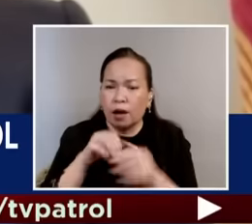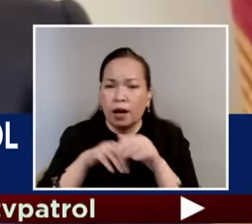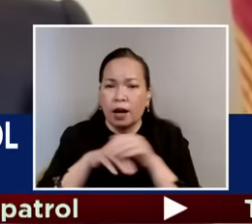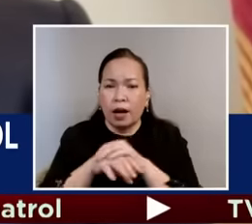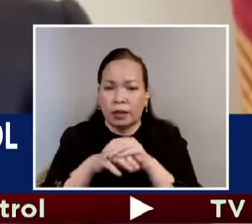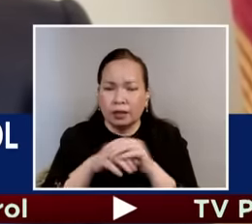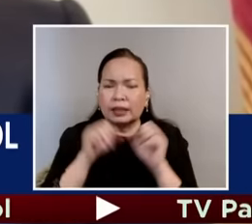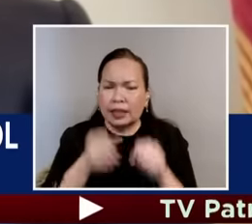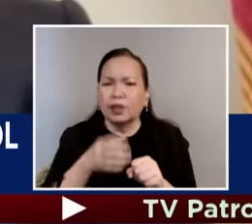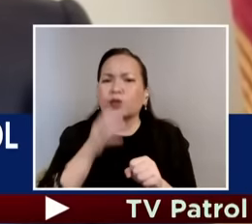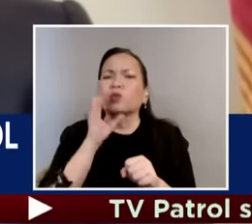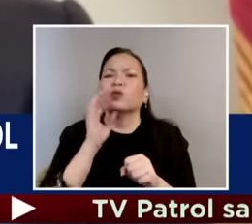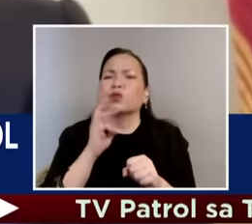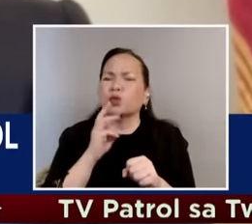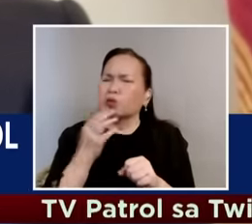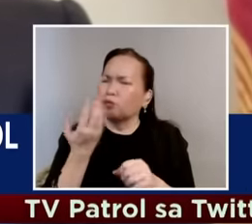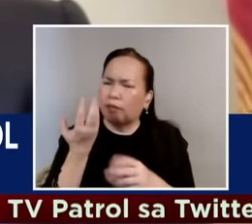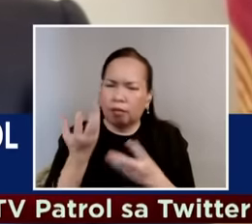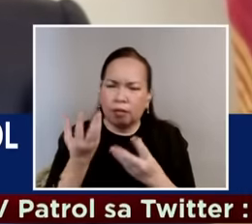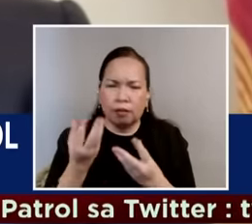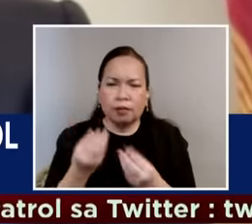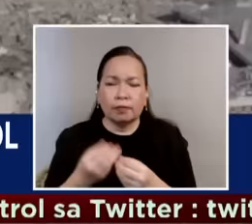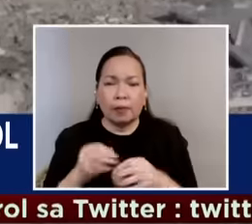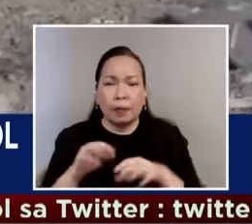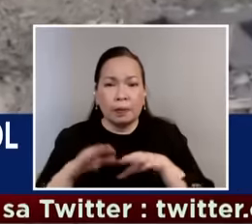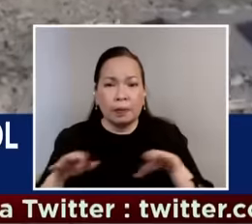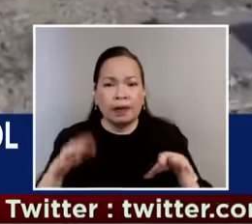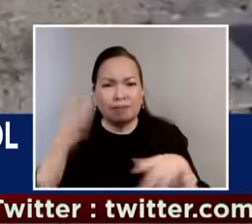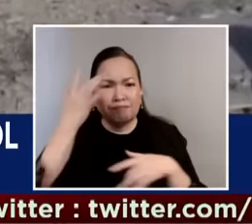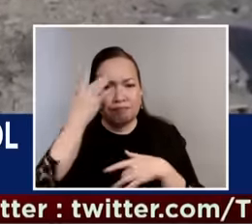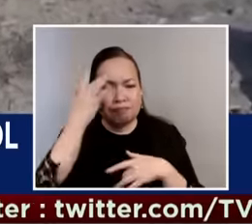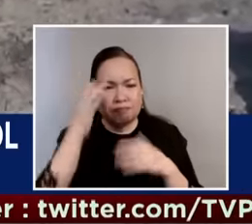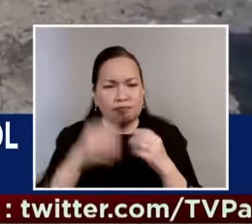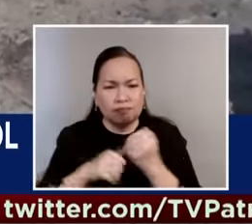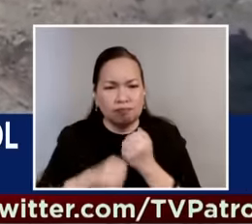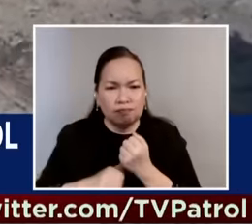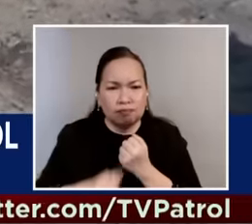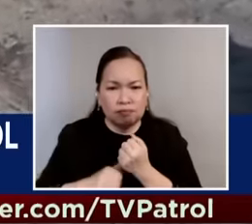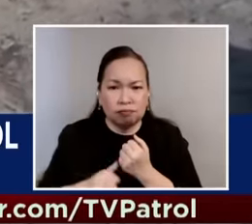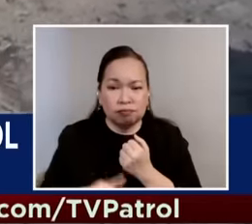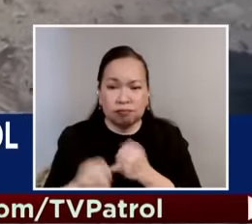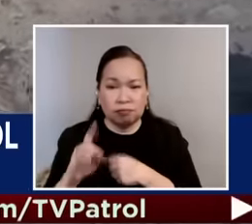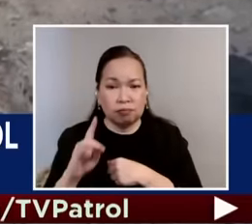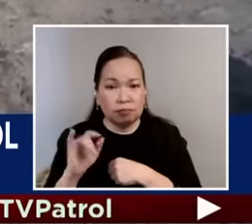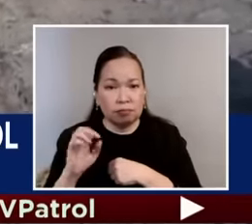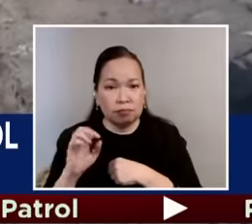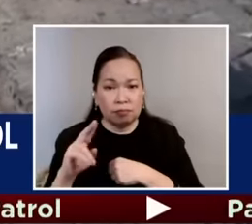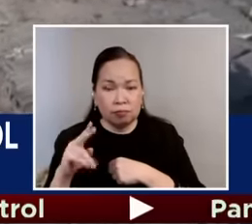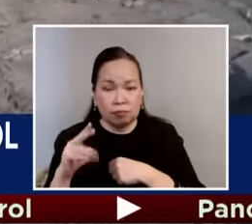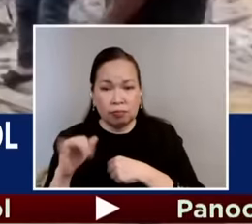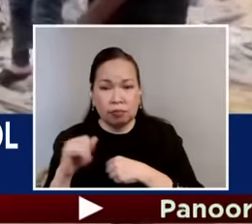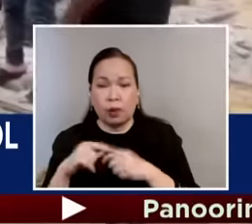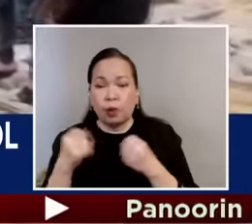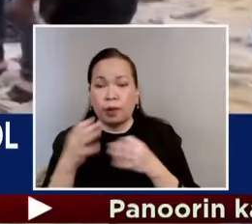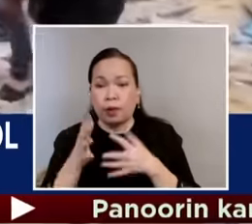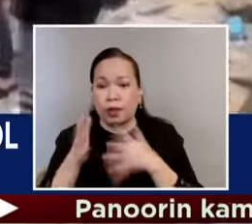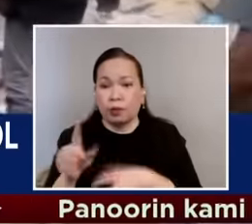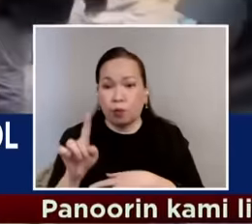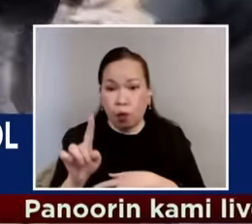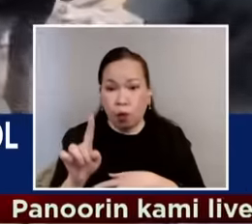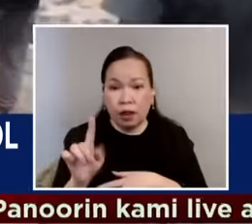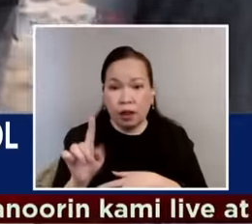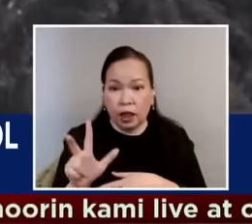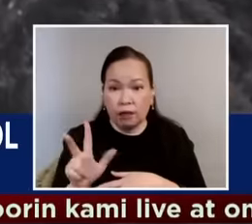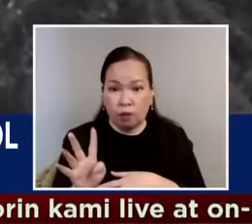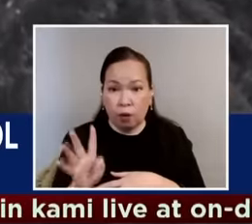water. Some of their children are getting diarrhea. Karamihan sa natitirang 134 na Pilipino ay nasa